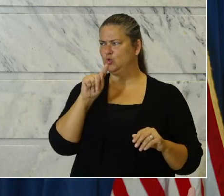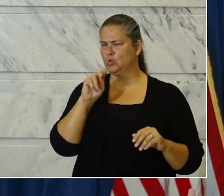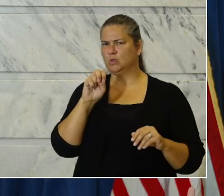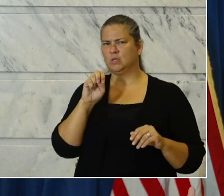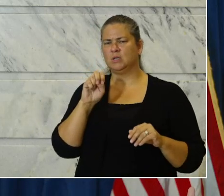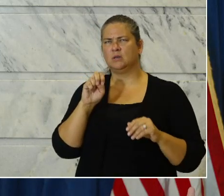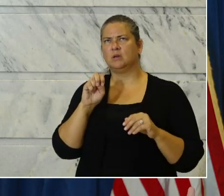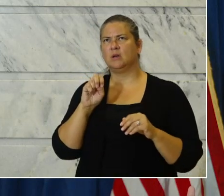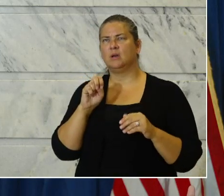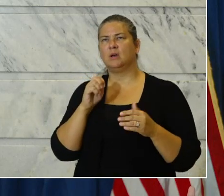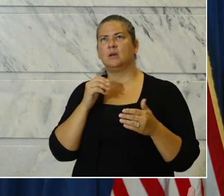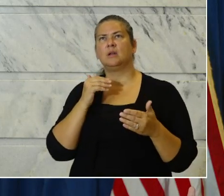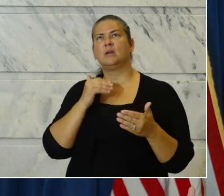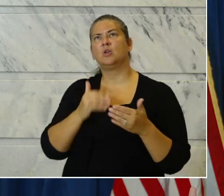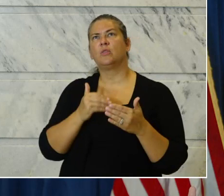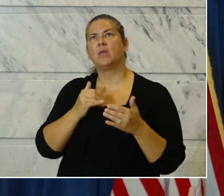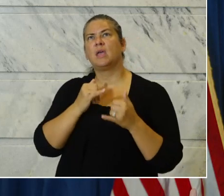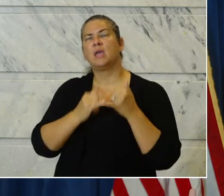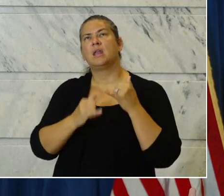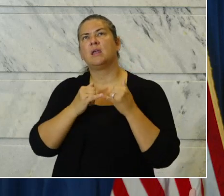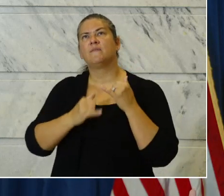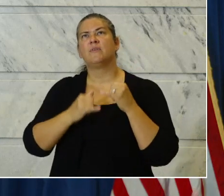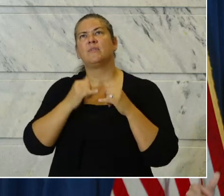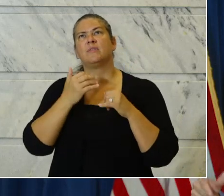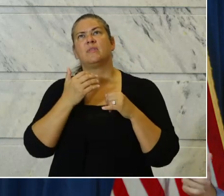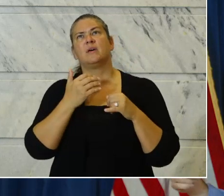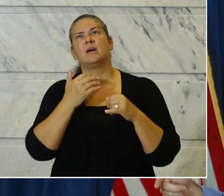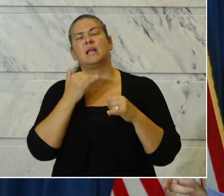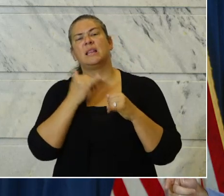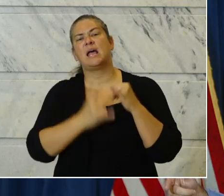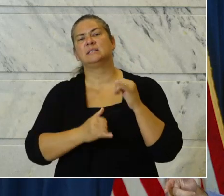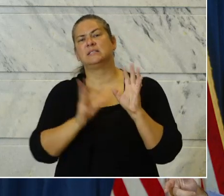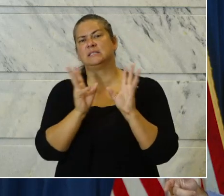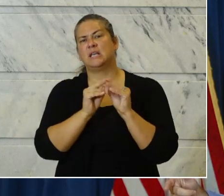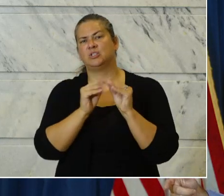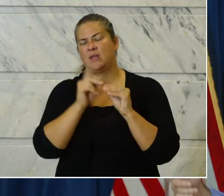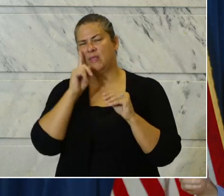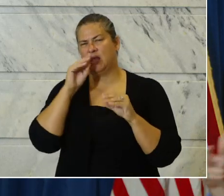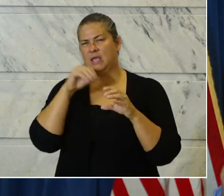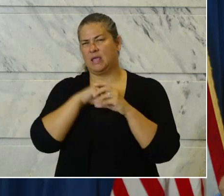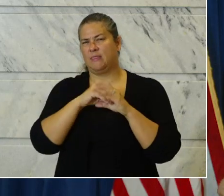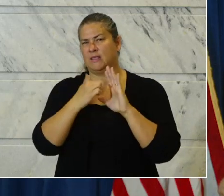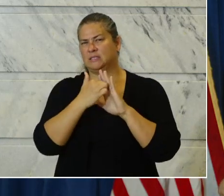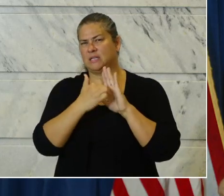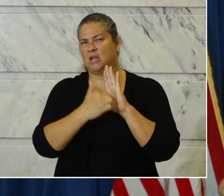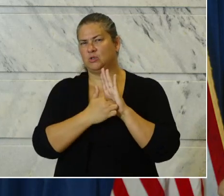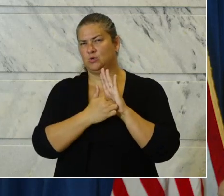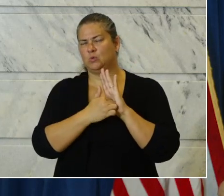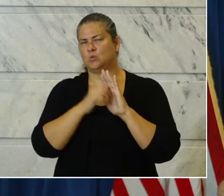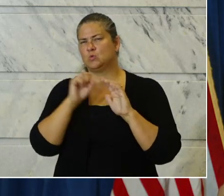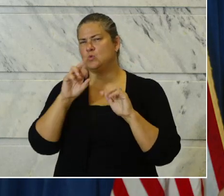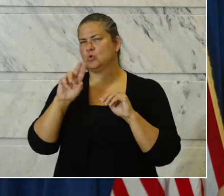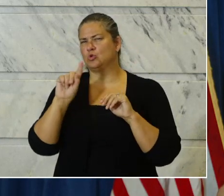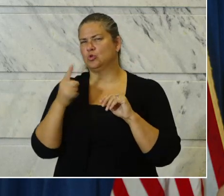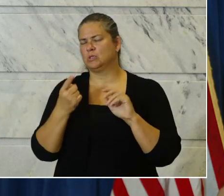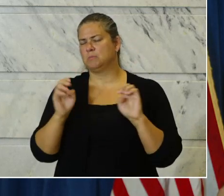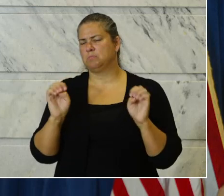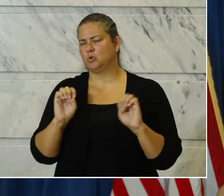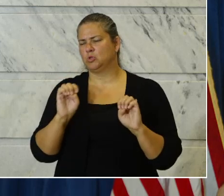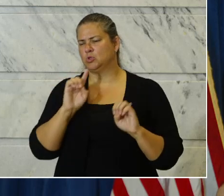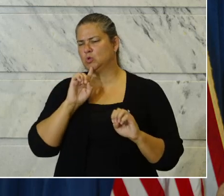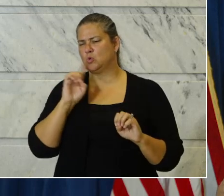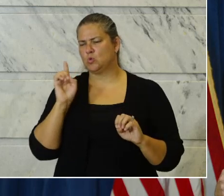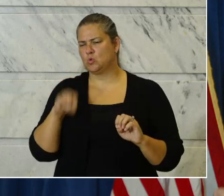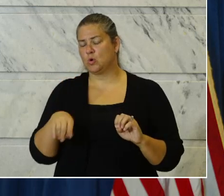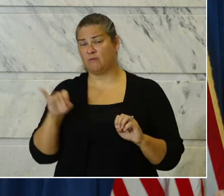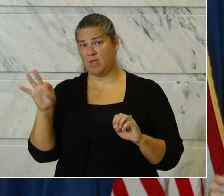end of the last session. It would depend if it's in a statute or if it was just in the emergency order. If